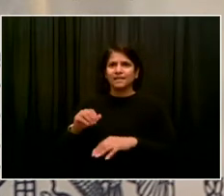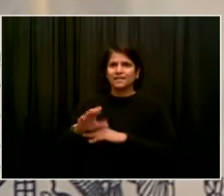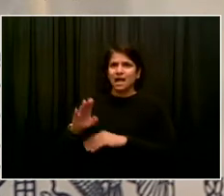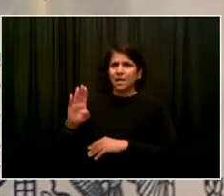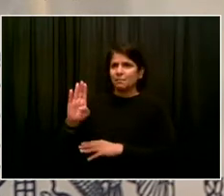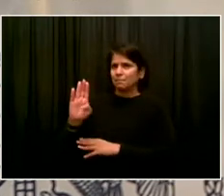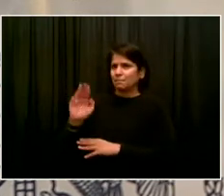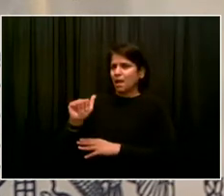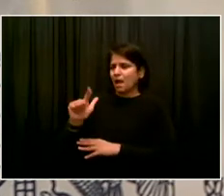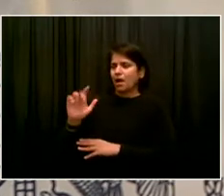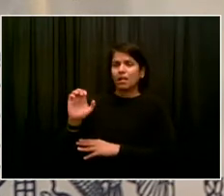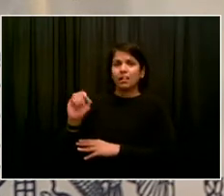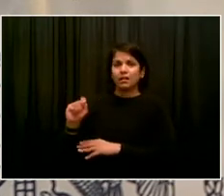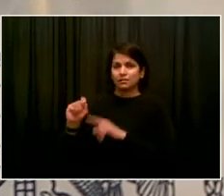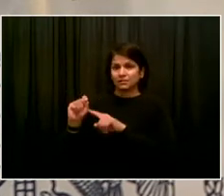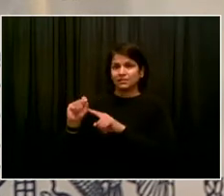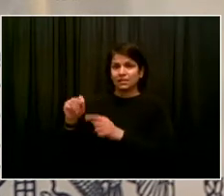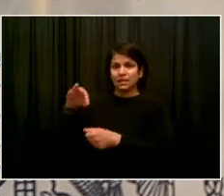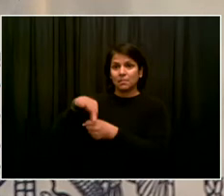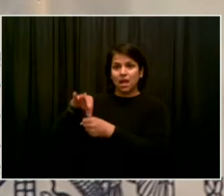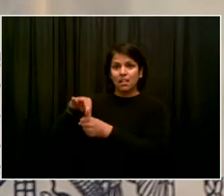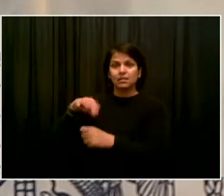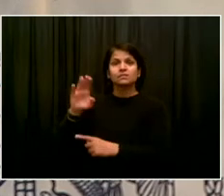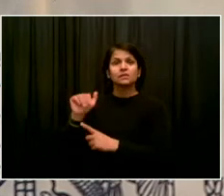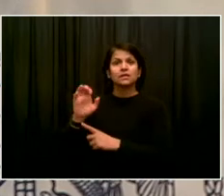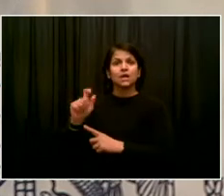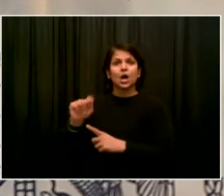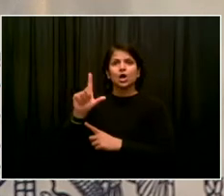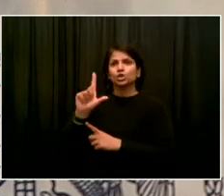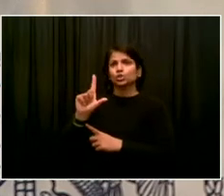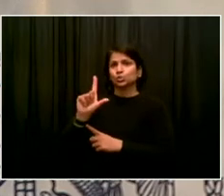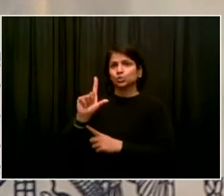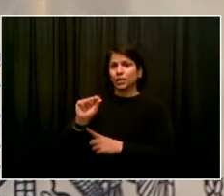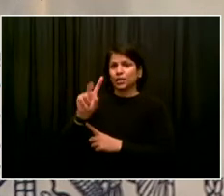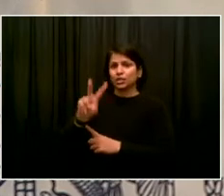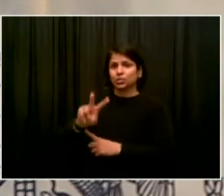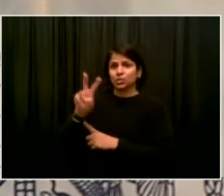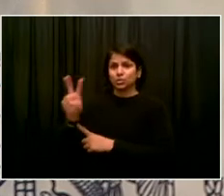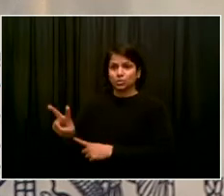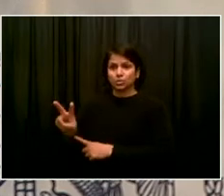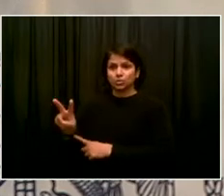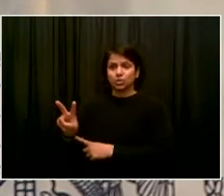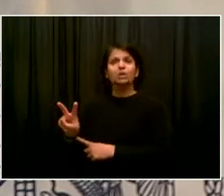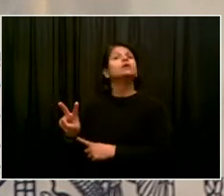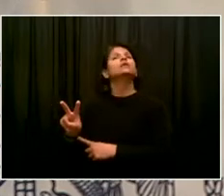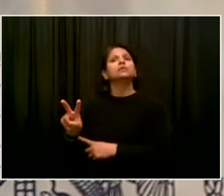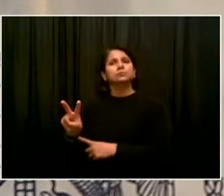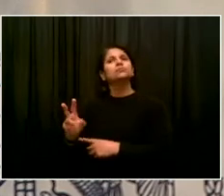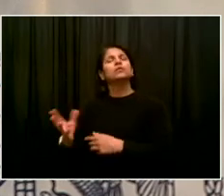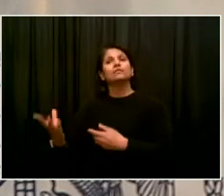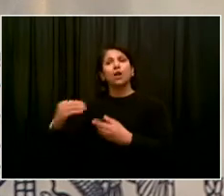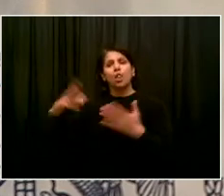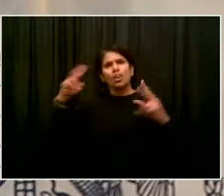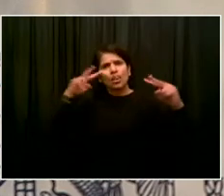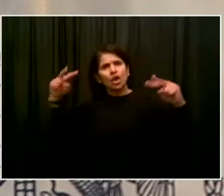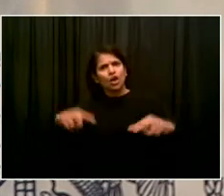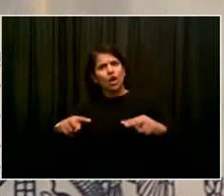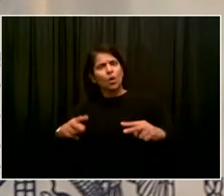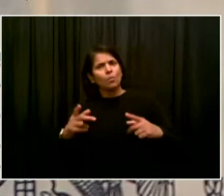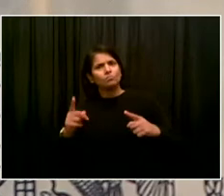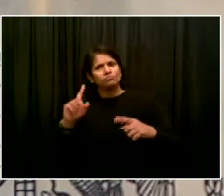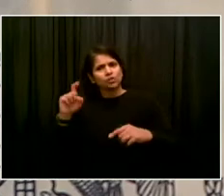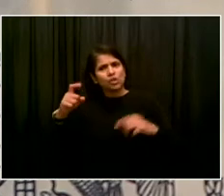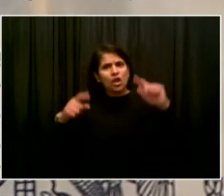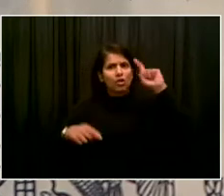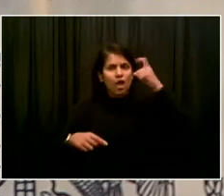equity office for the city of New York that will look at literally all the work of government, continue to assess where there are gaps in terms of equity and where